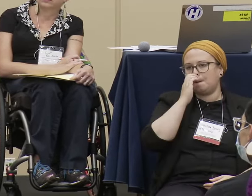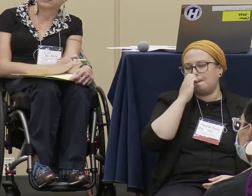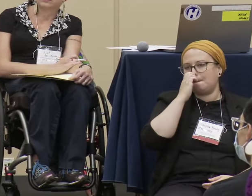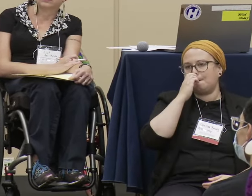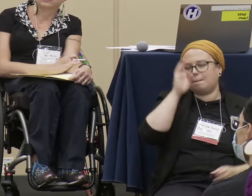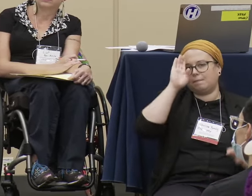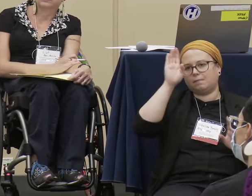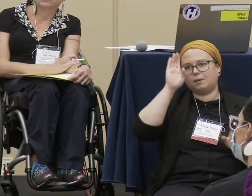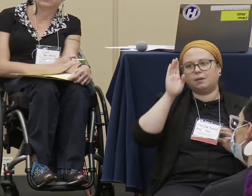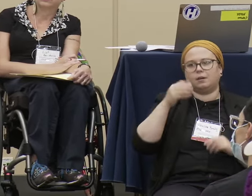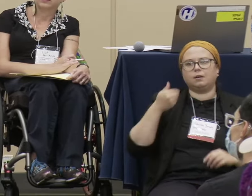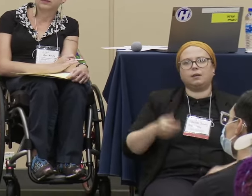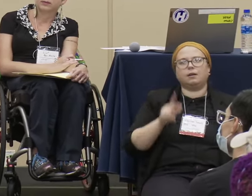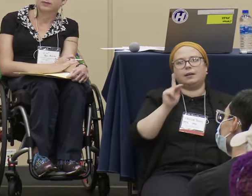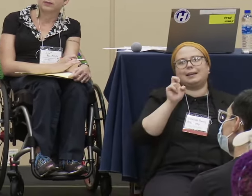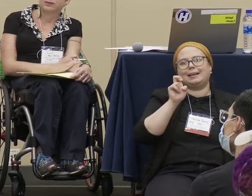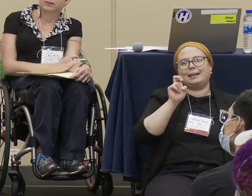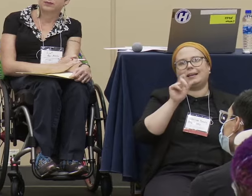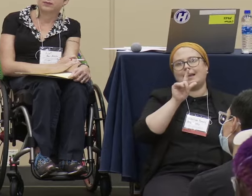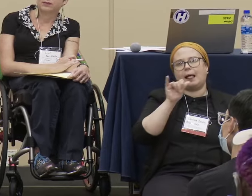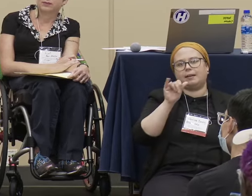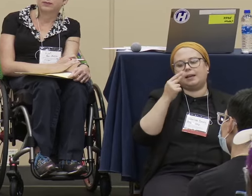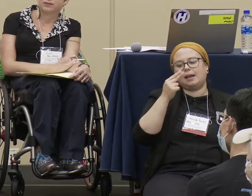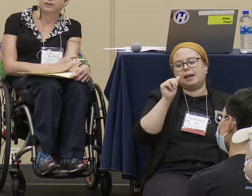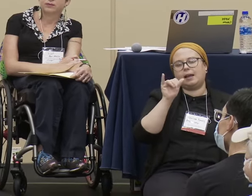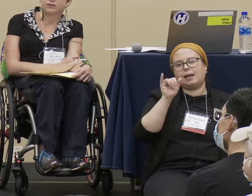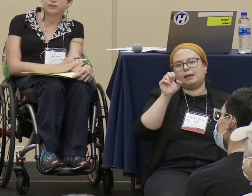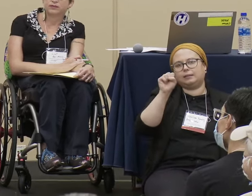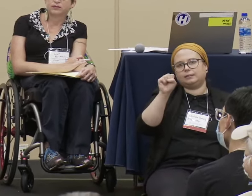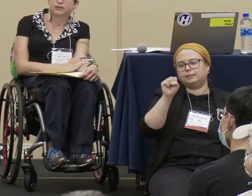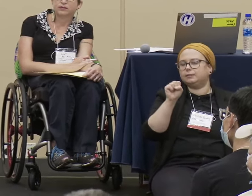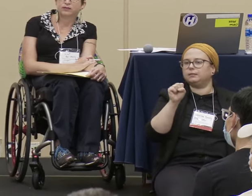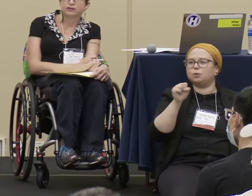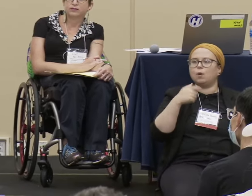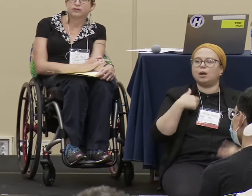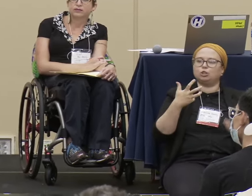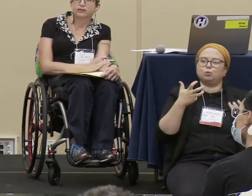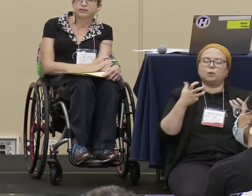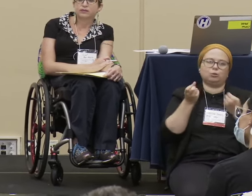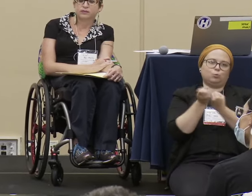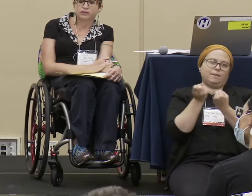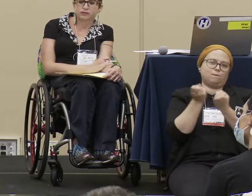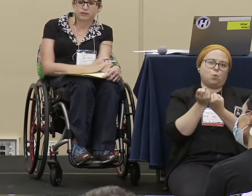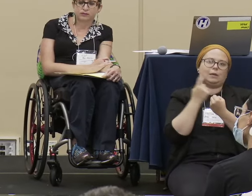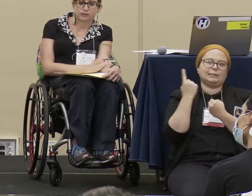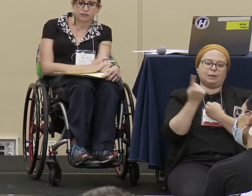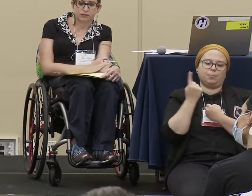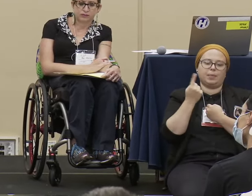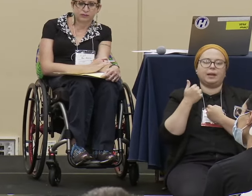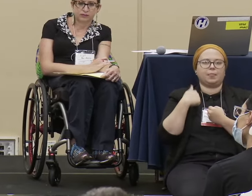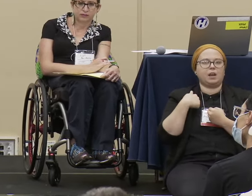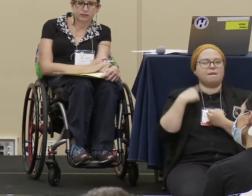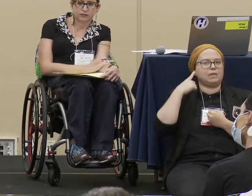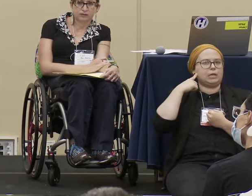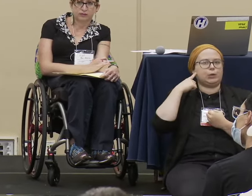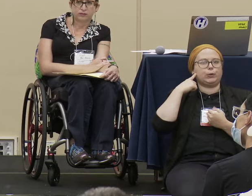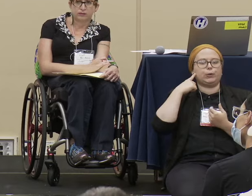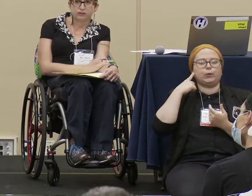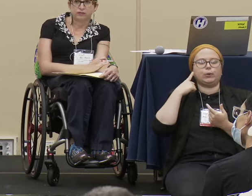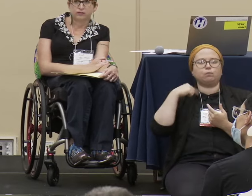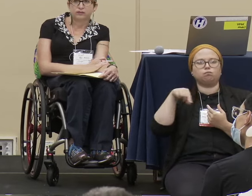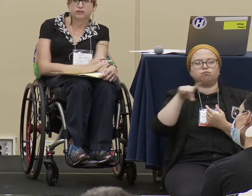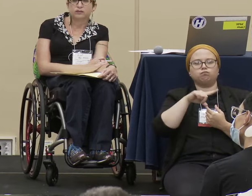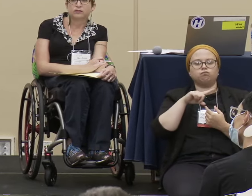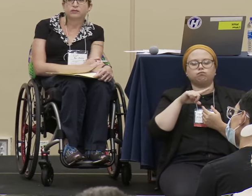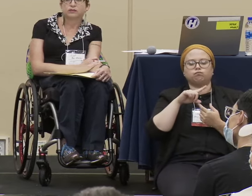Hi, my name is Kelly Hayes, and I just wanted to reinforce something that I've been hearing around